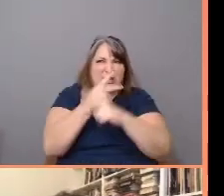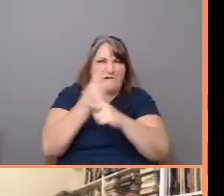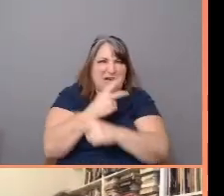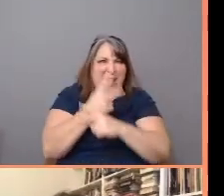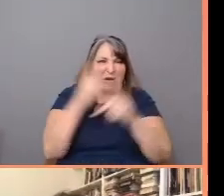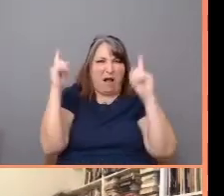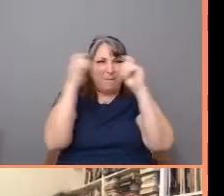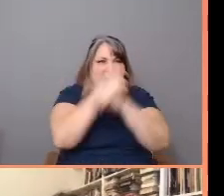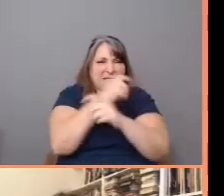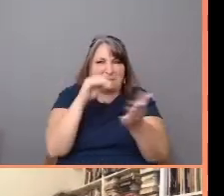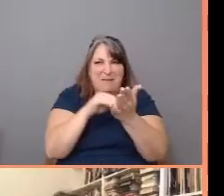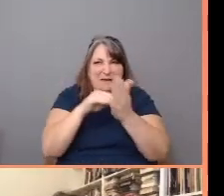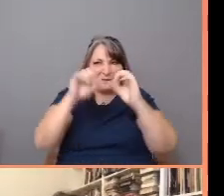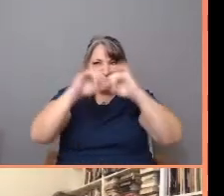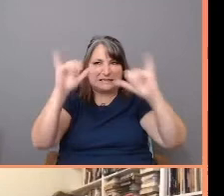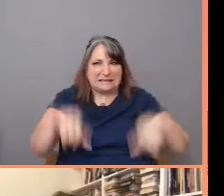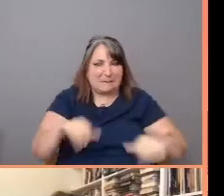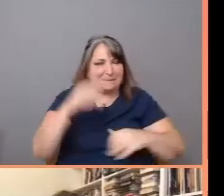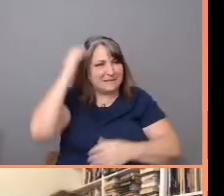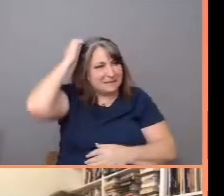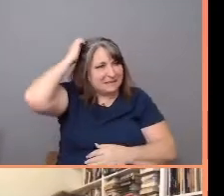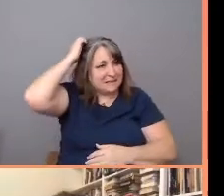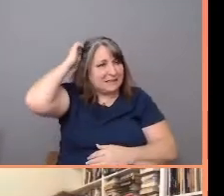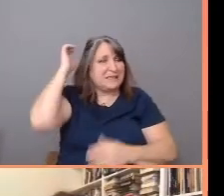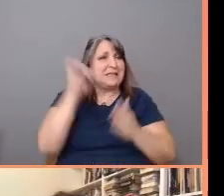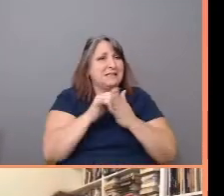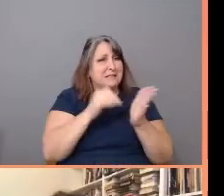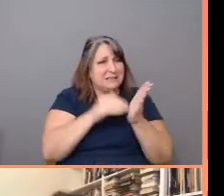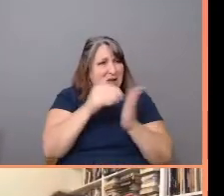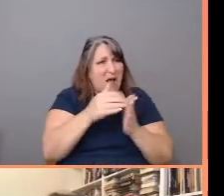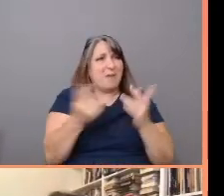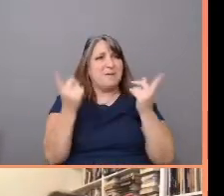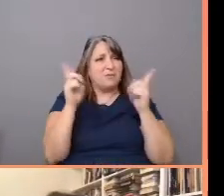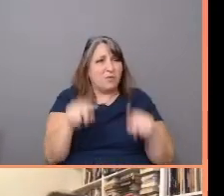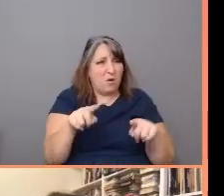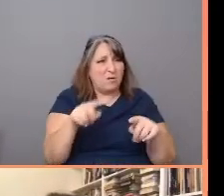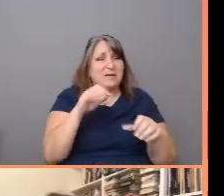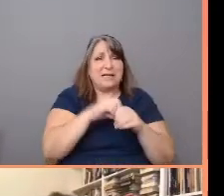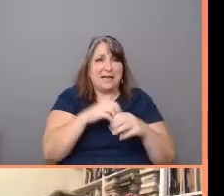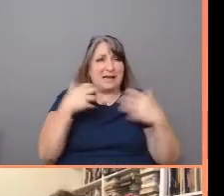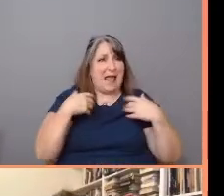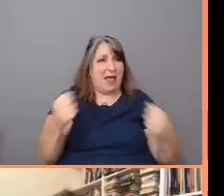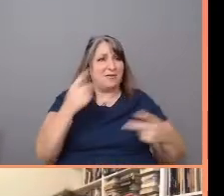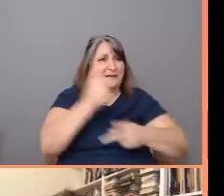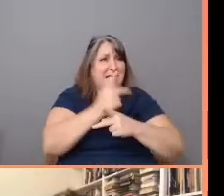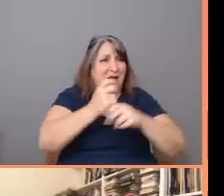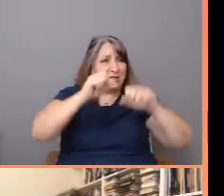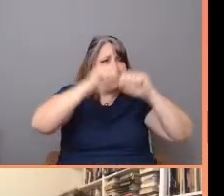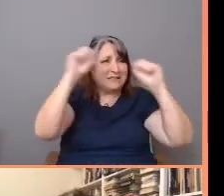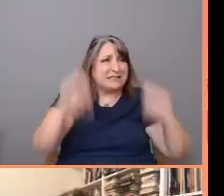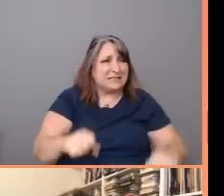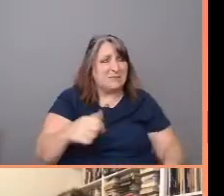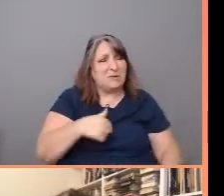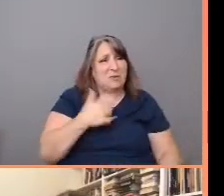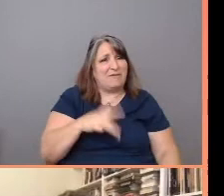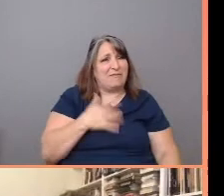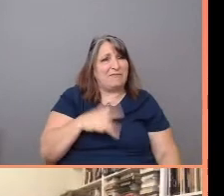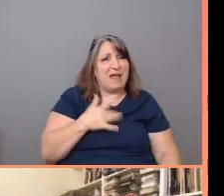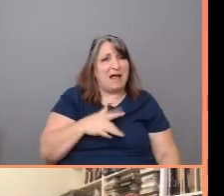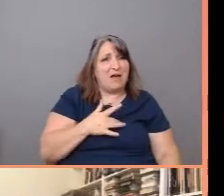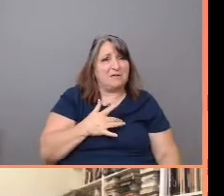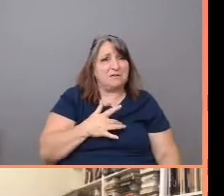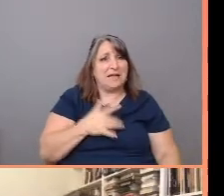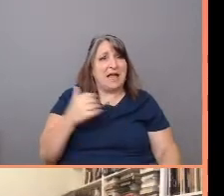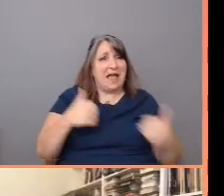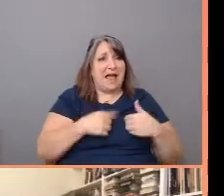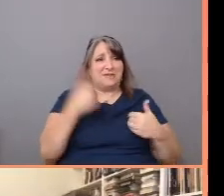pretty common role in the healthcare system, and we thought that having something like